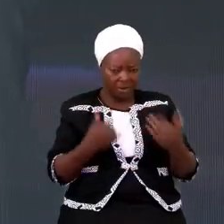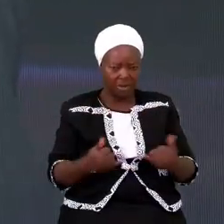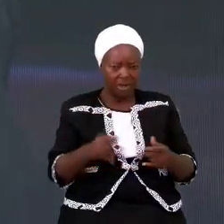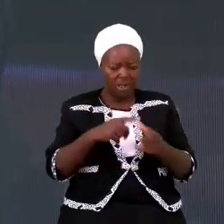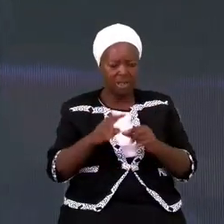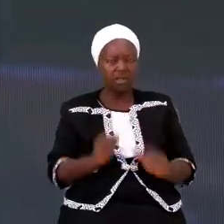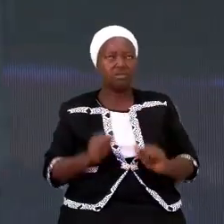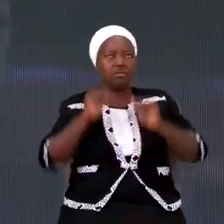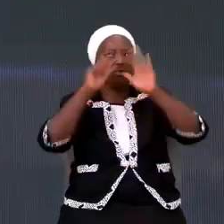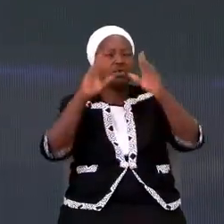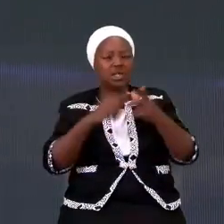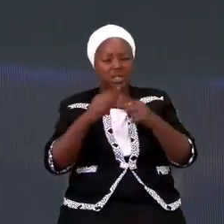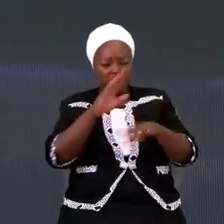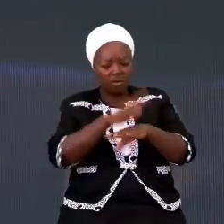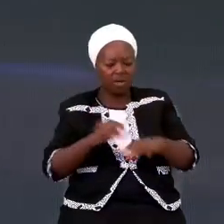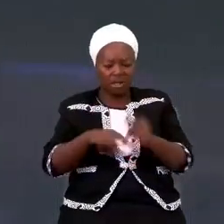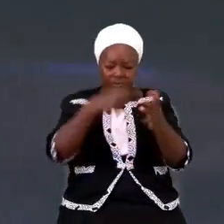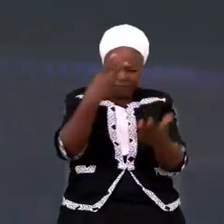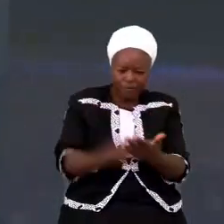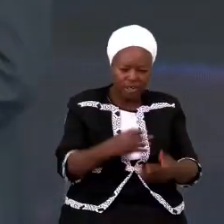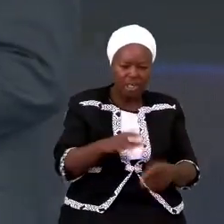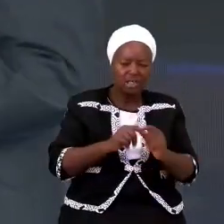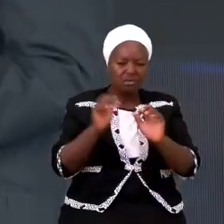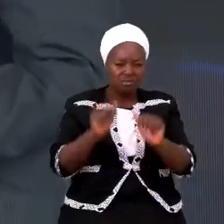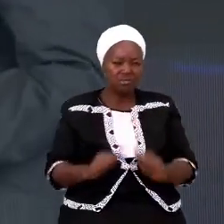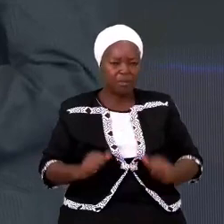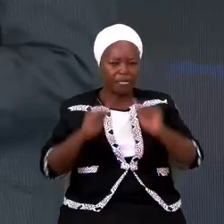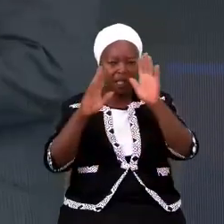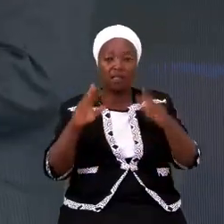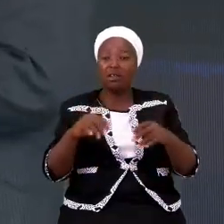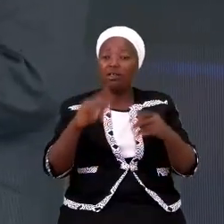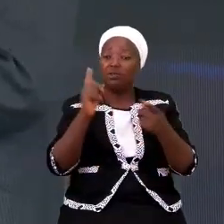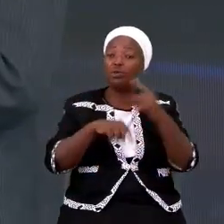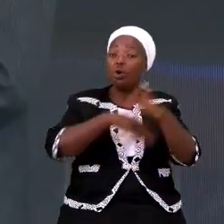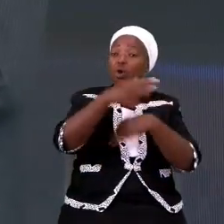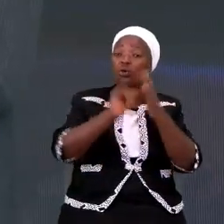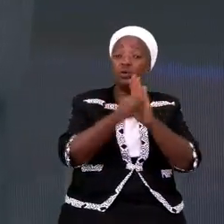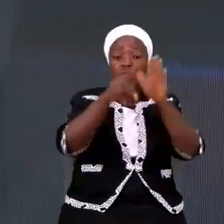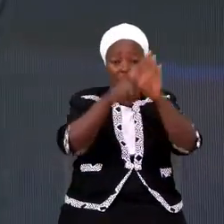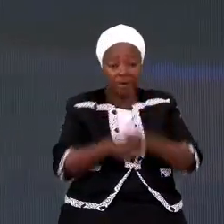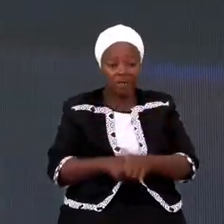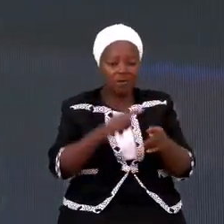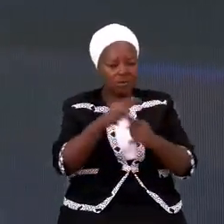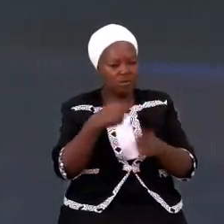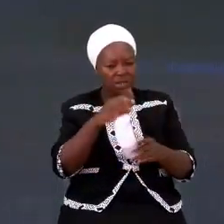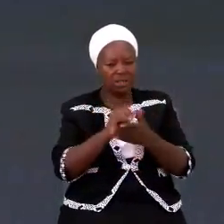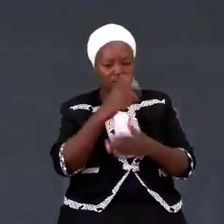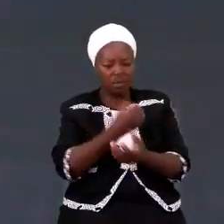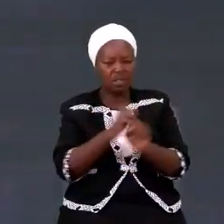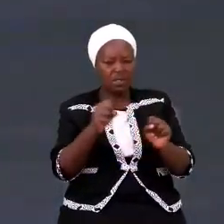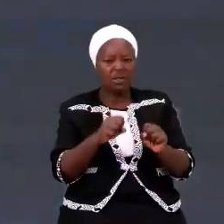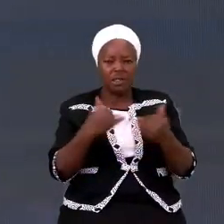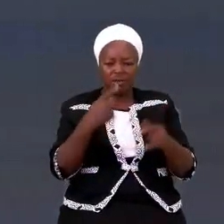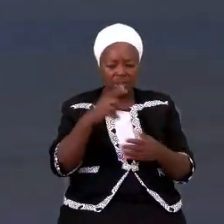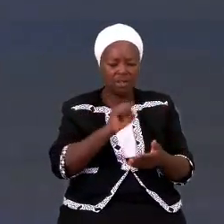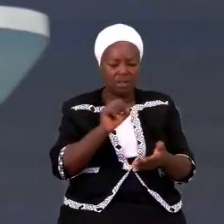pressures. When you said you are saved, now you say you are sanctified, you see, yielding to the same thing. Isn't it good to go